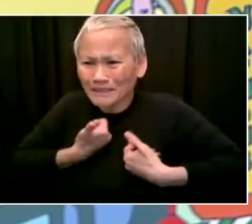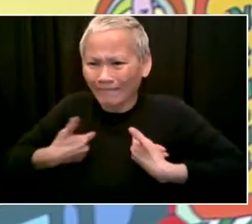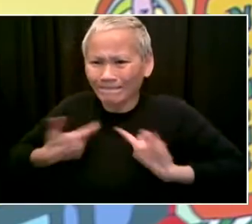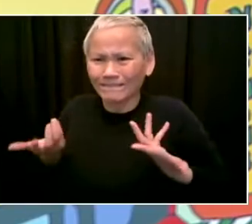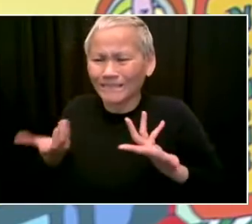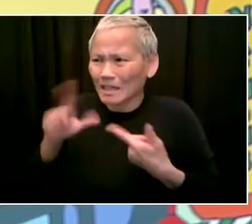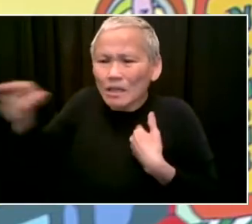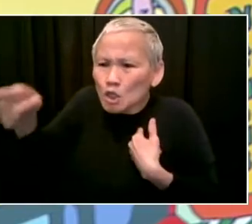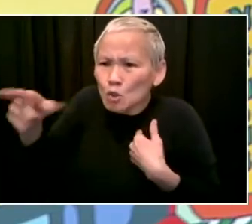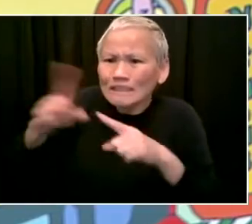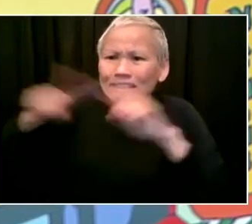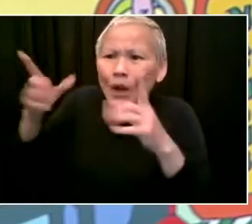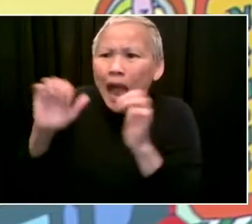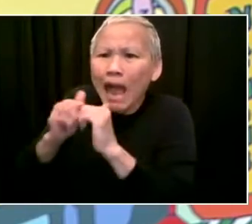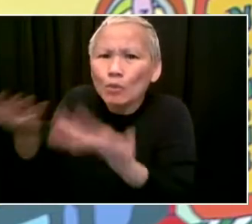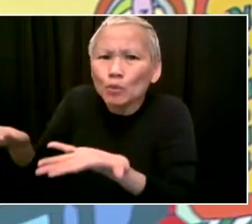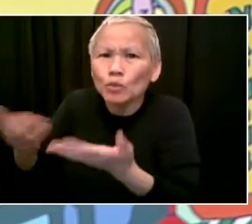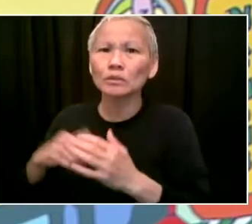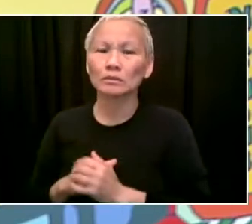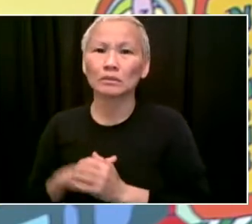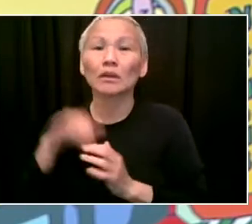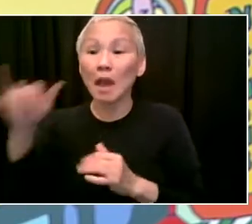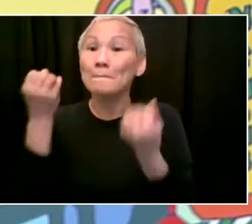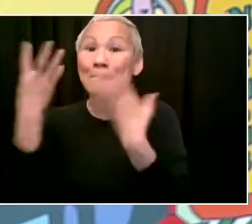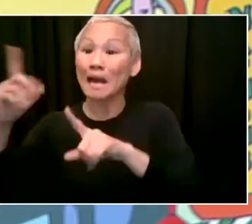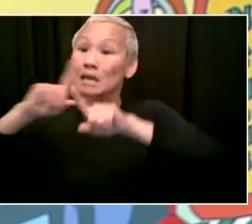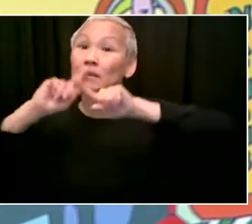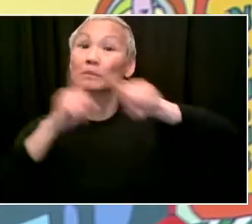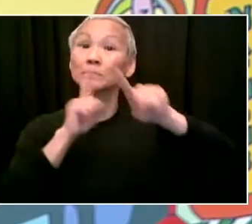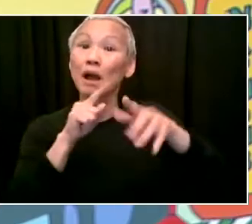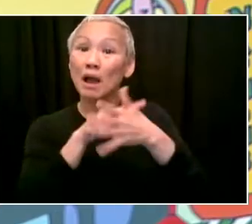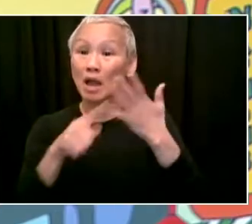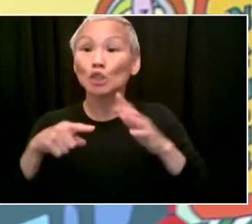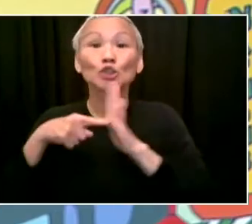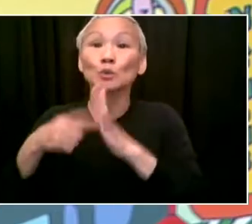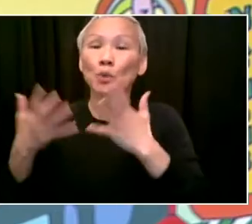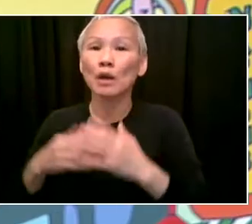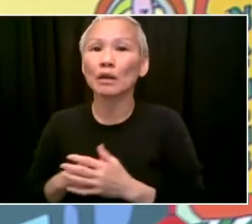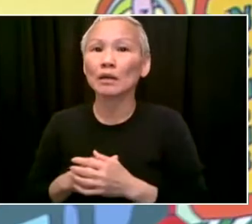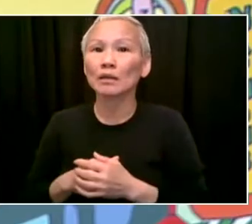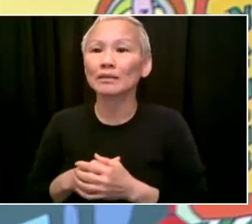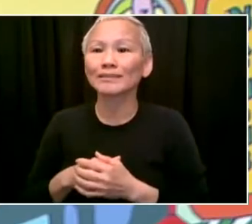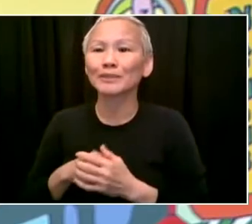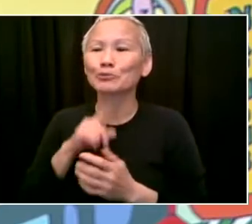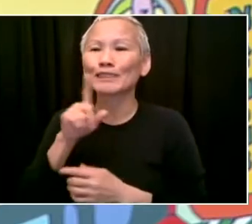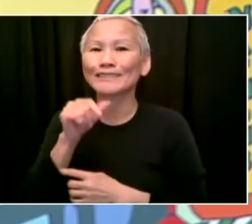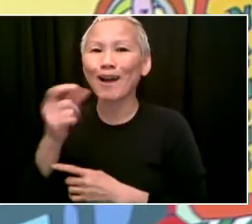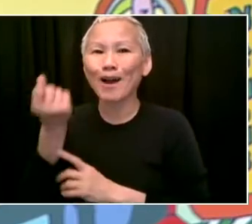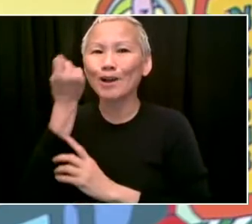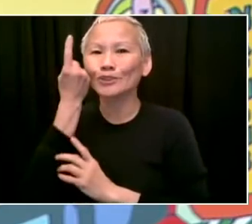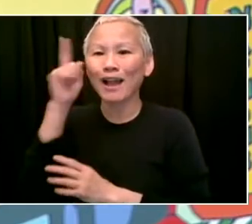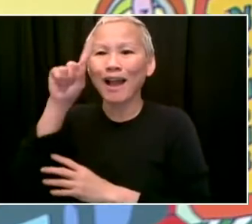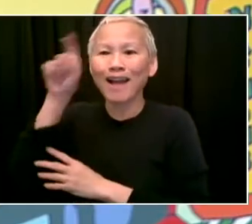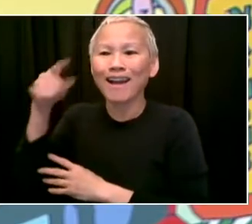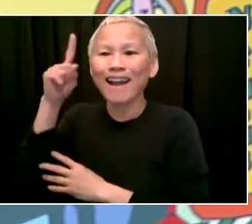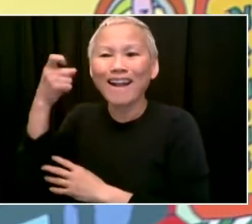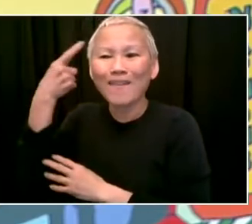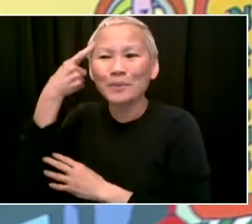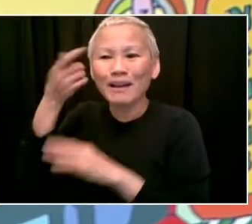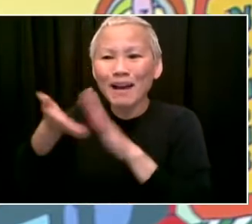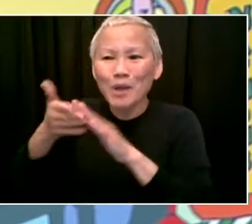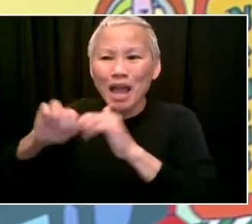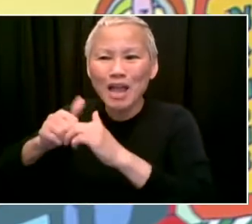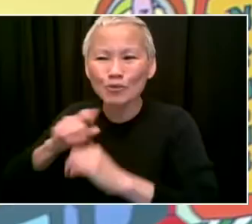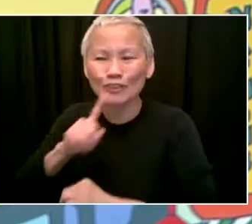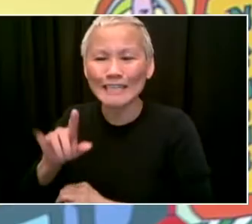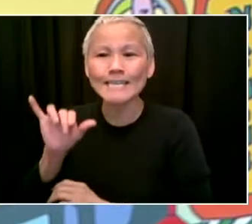about city government and how the city of New York actually works. You know, that was not inspiring to me. So what I would say to all these